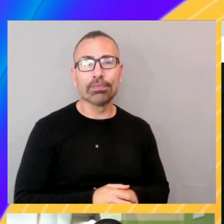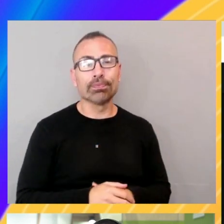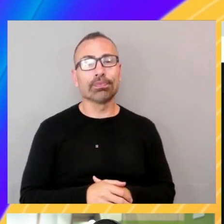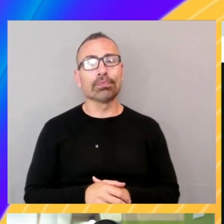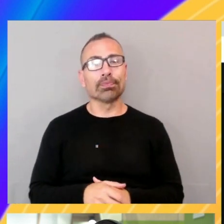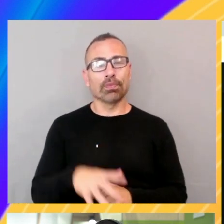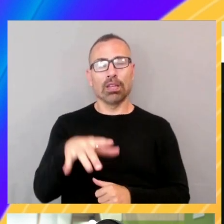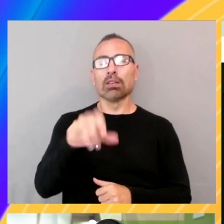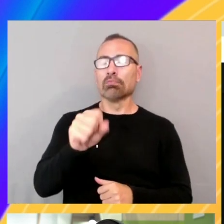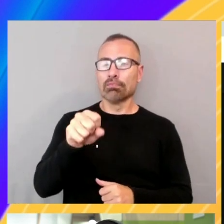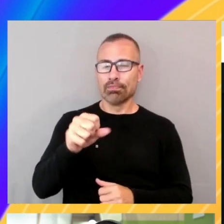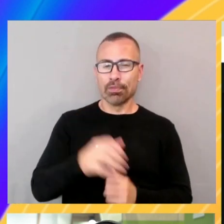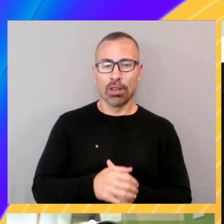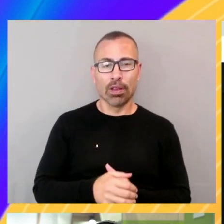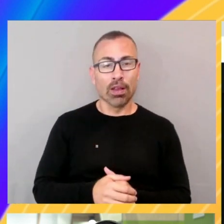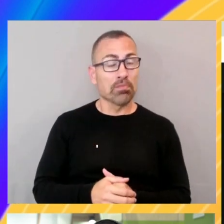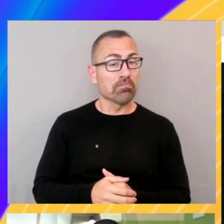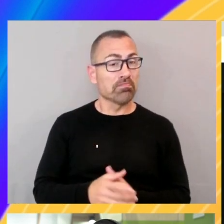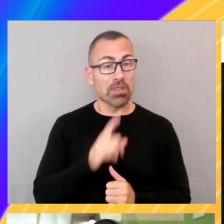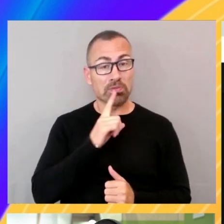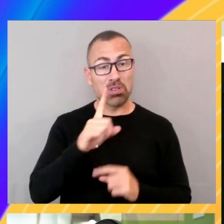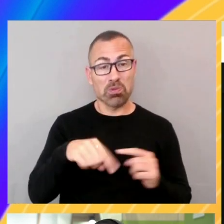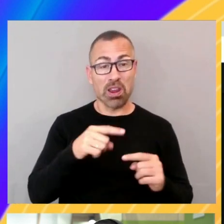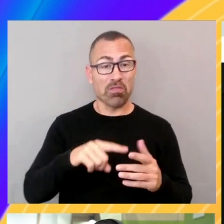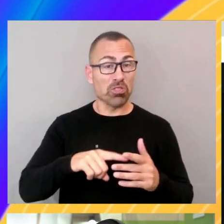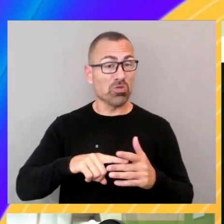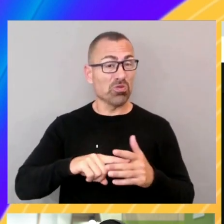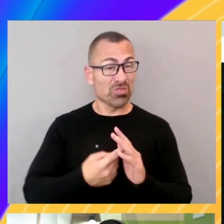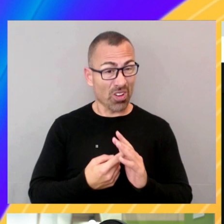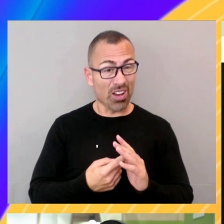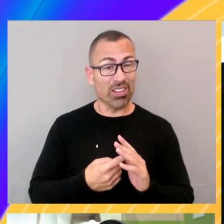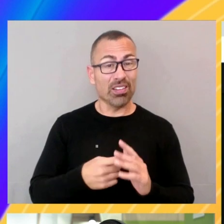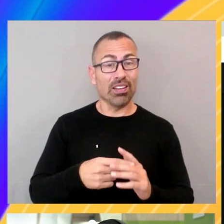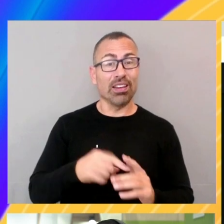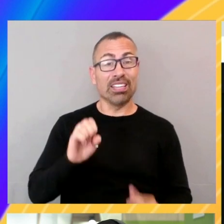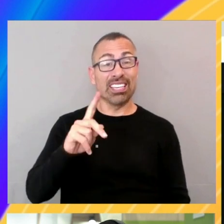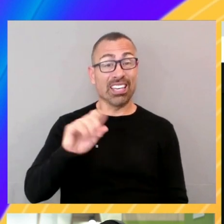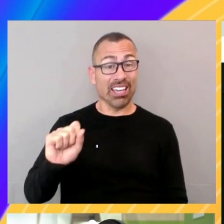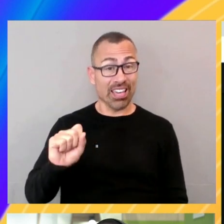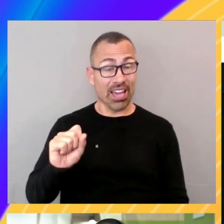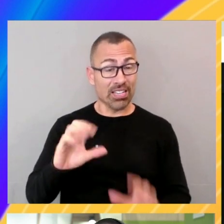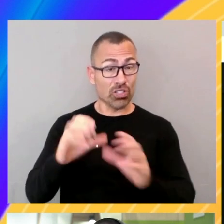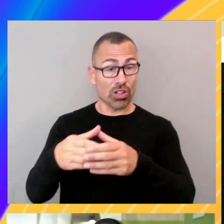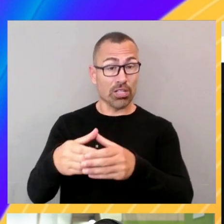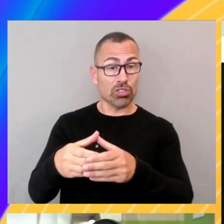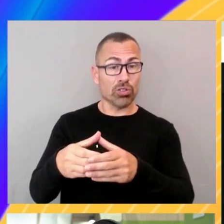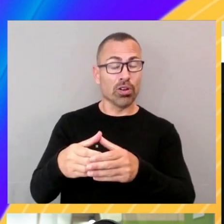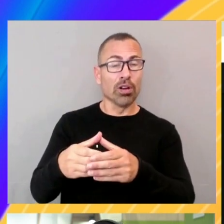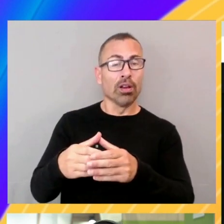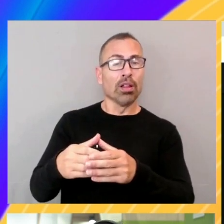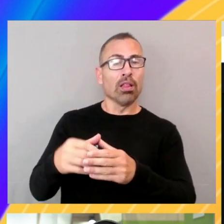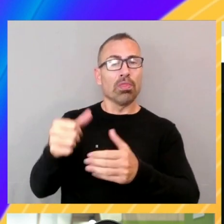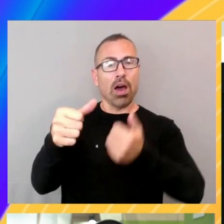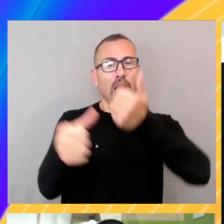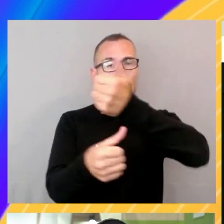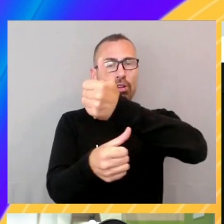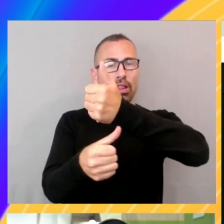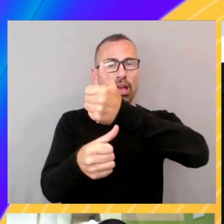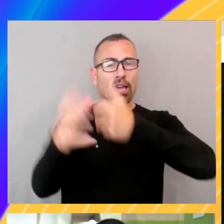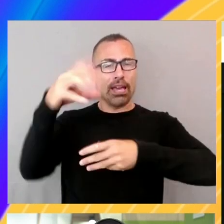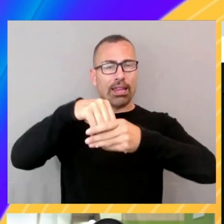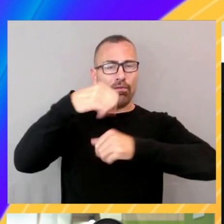when you spin up any EKS cluster, you need to be aware of what the underlying infrastructure is doing, but also the application.